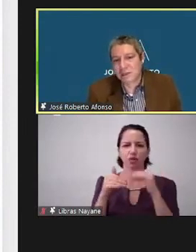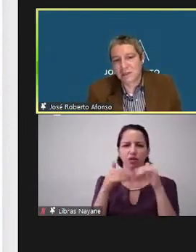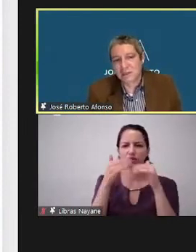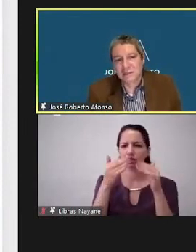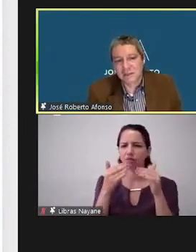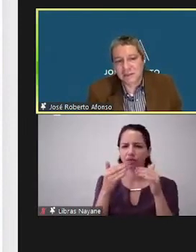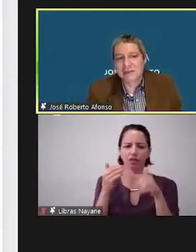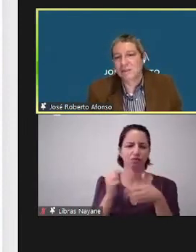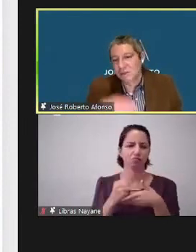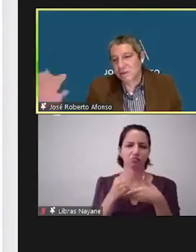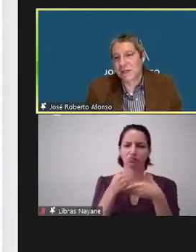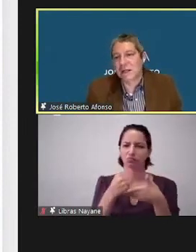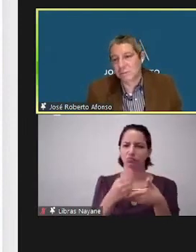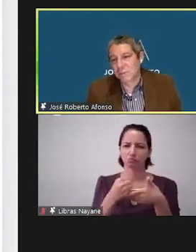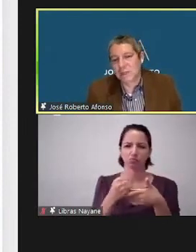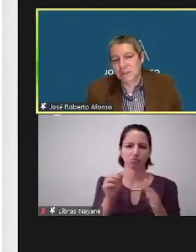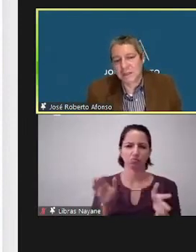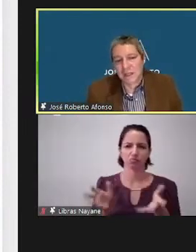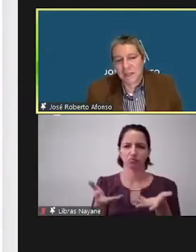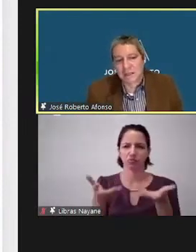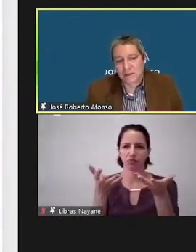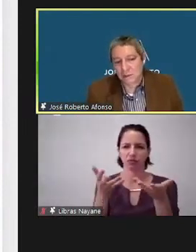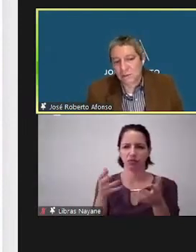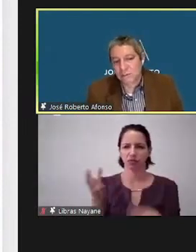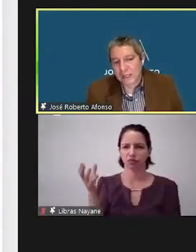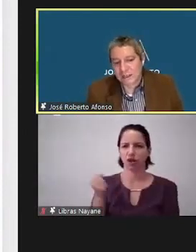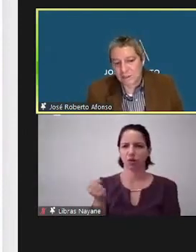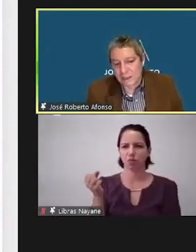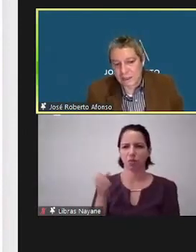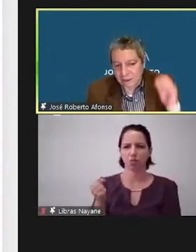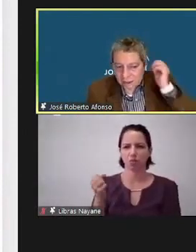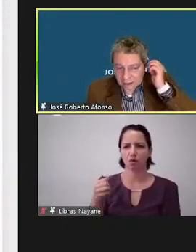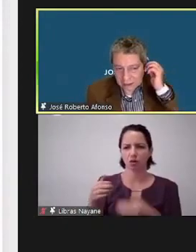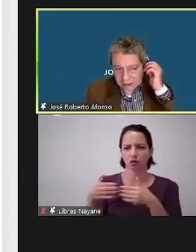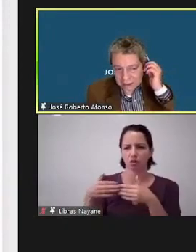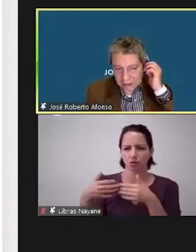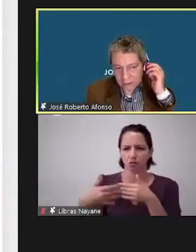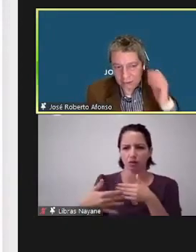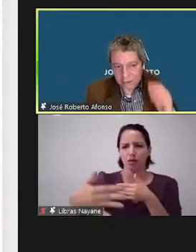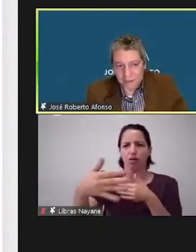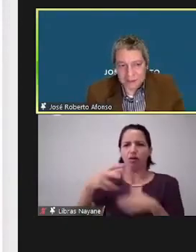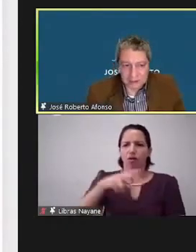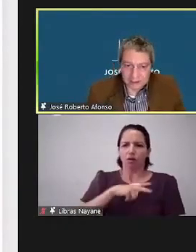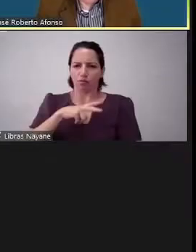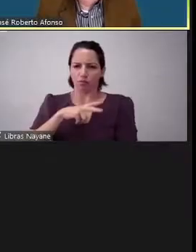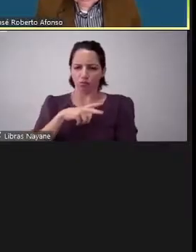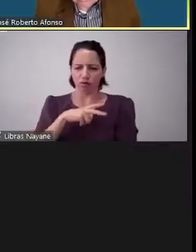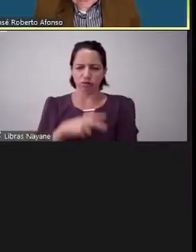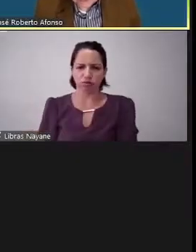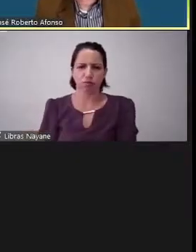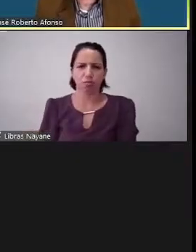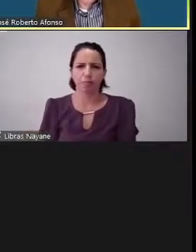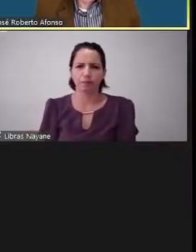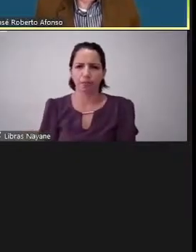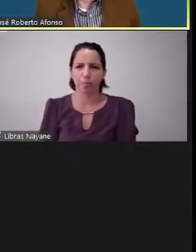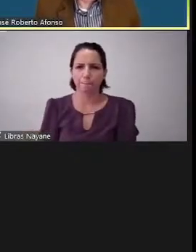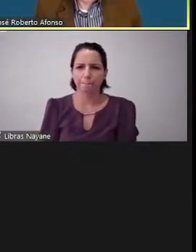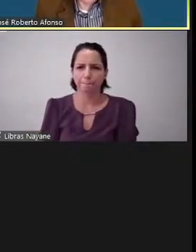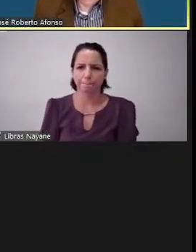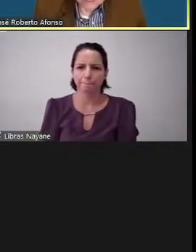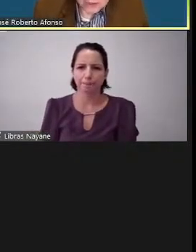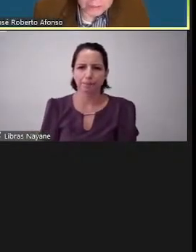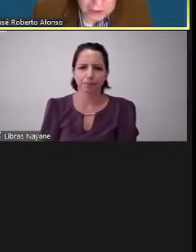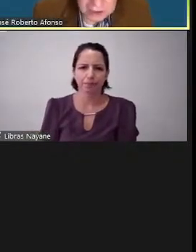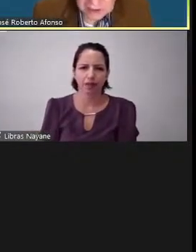So it doesn't help in what we are trying to talk about in the